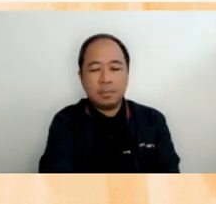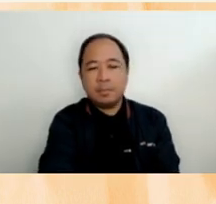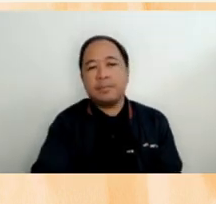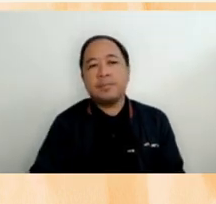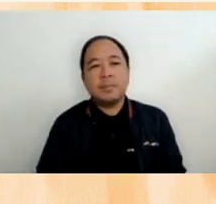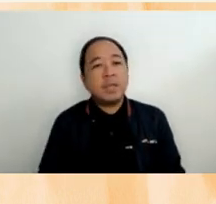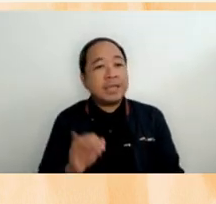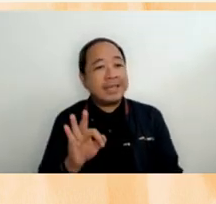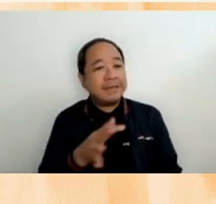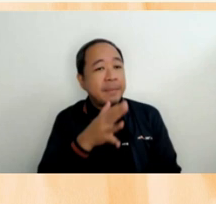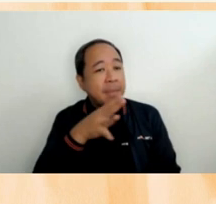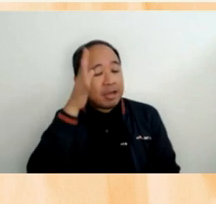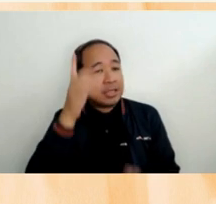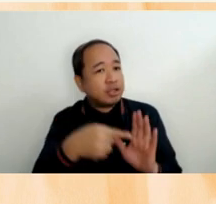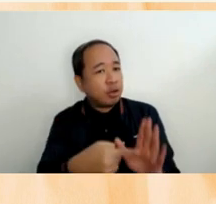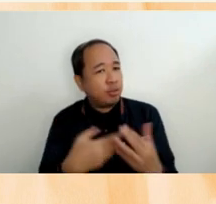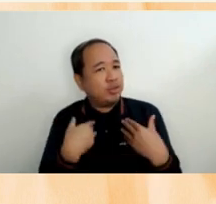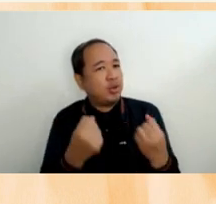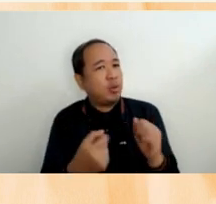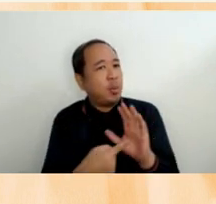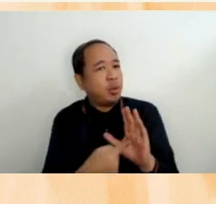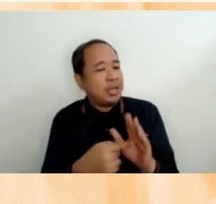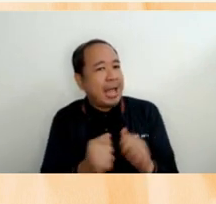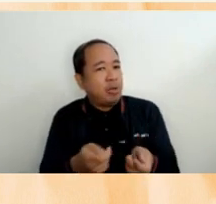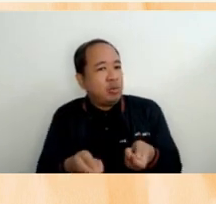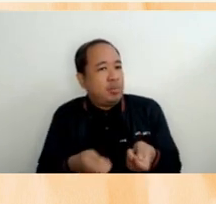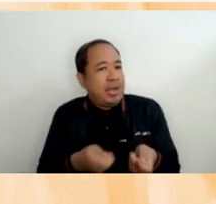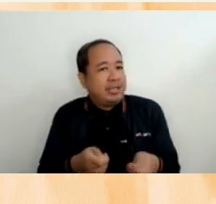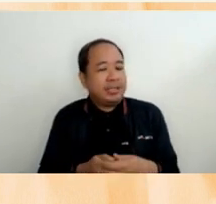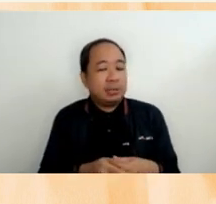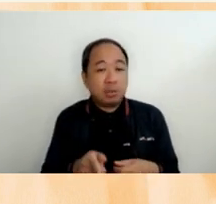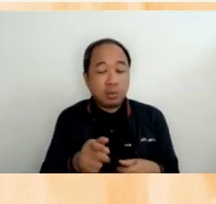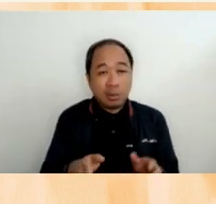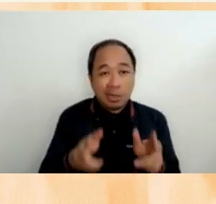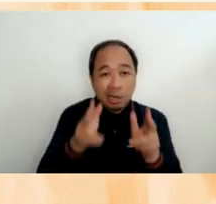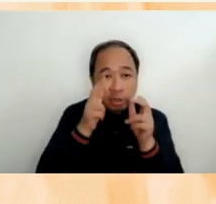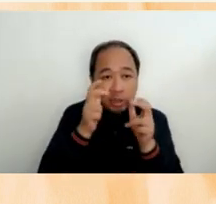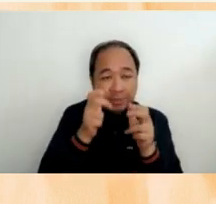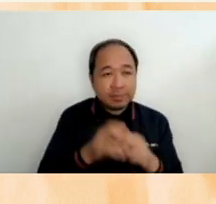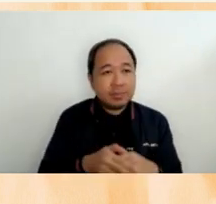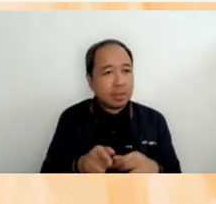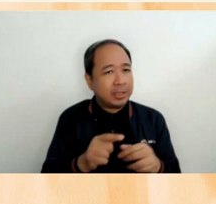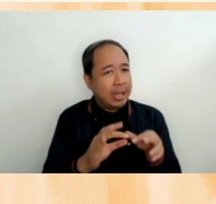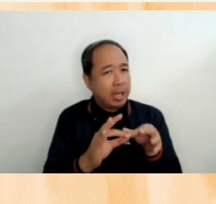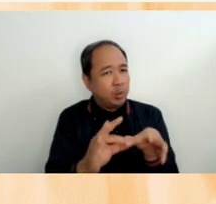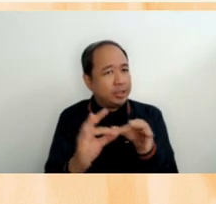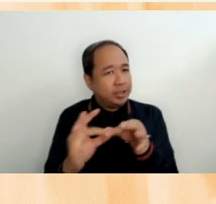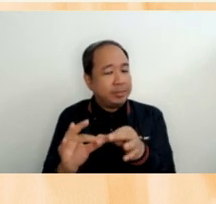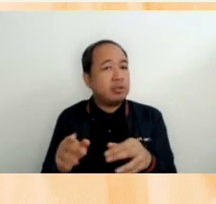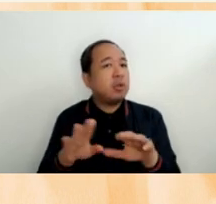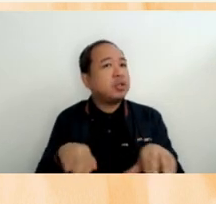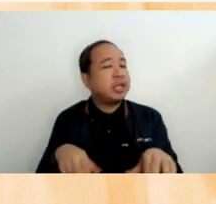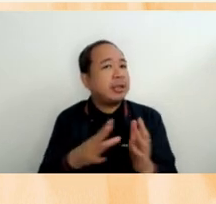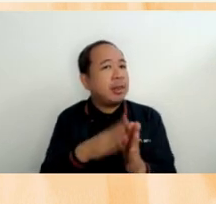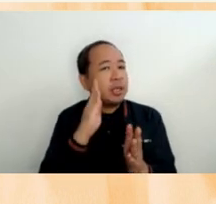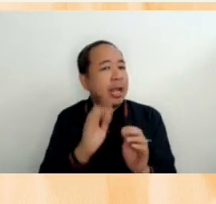stress calmly and effectively. In essence, through relationships, children learn to